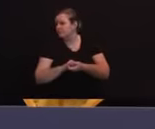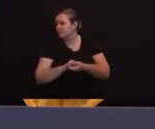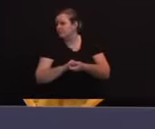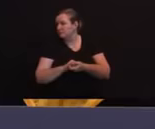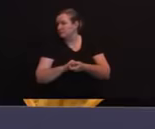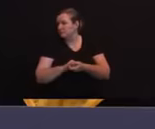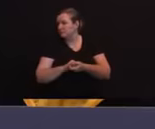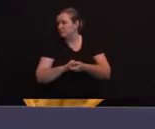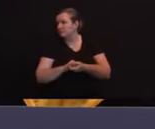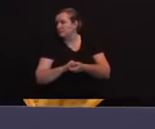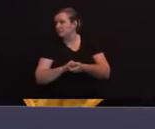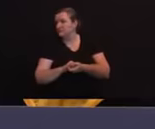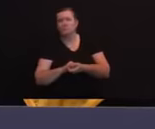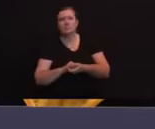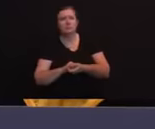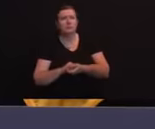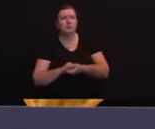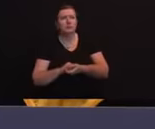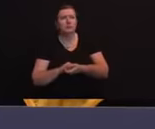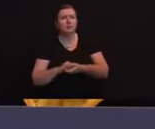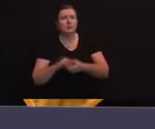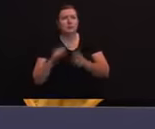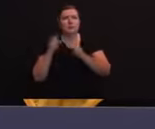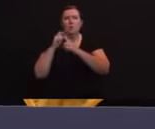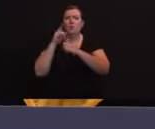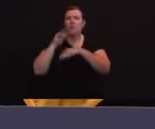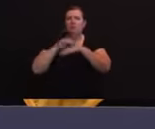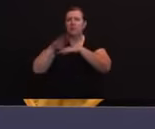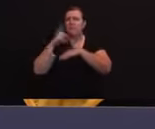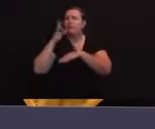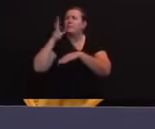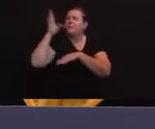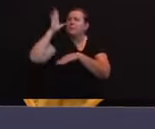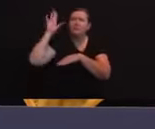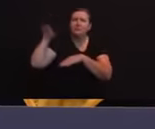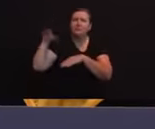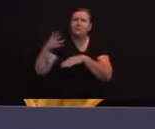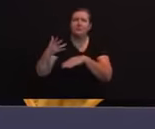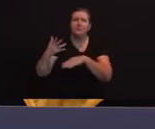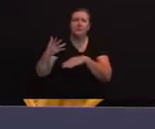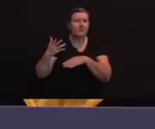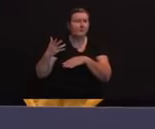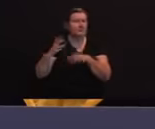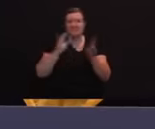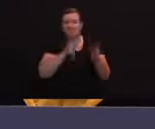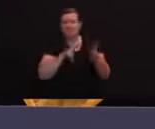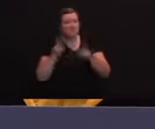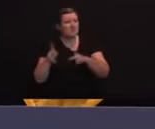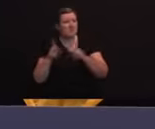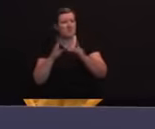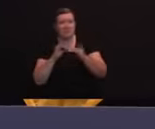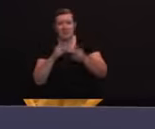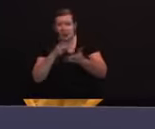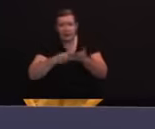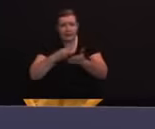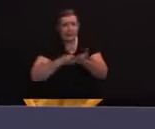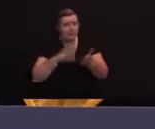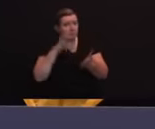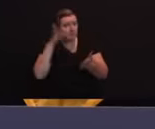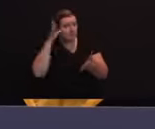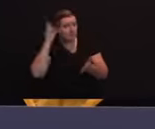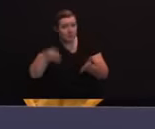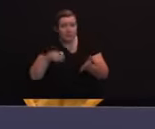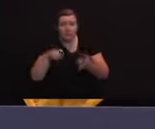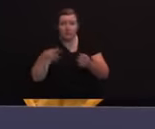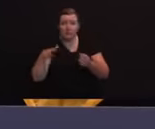Well, I think the parents, just as I mentioned in the hockey example, the parents need to be full partners in this, and